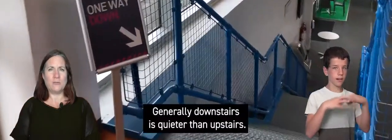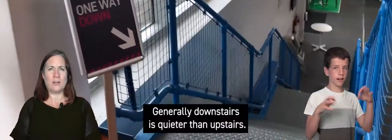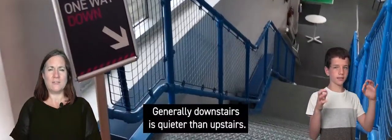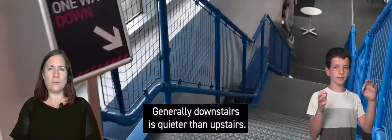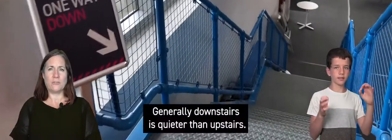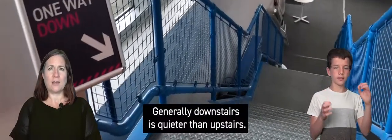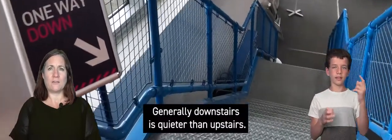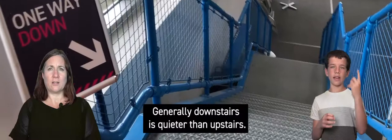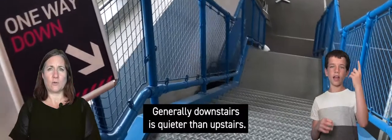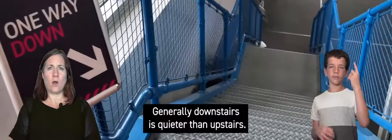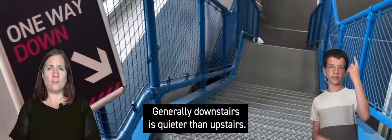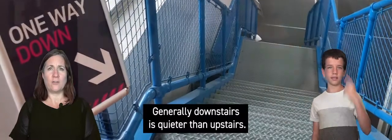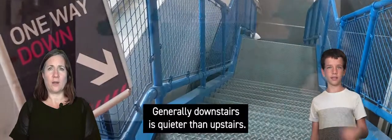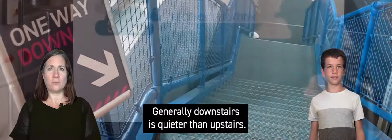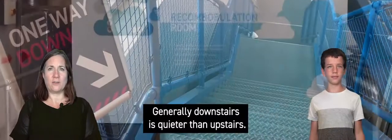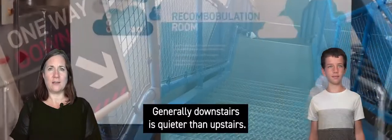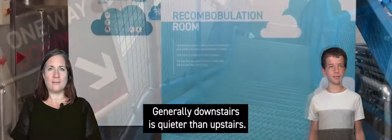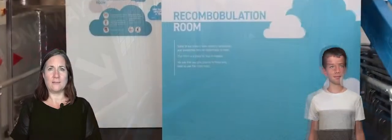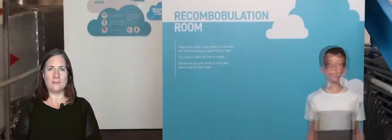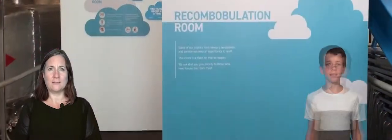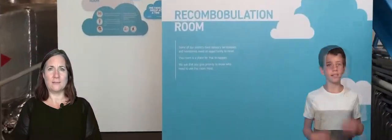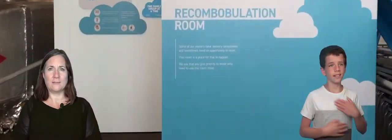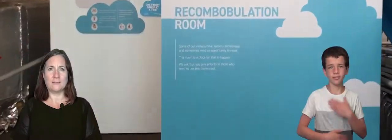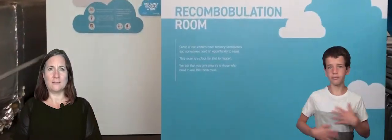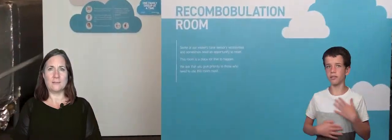Generally downstairs is quieter than upstairs.